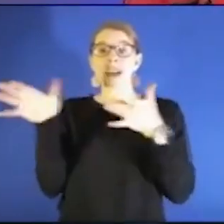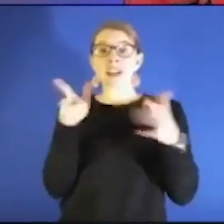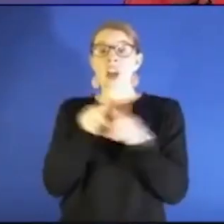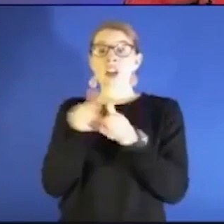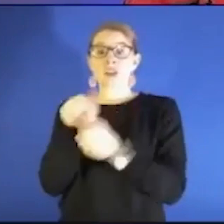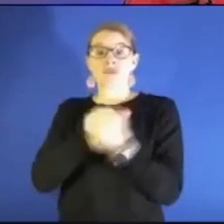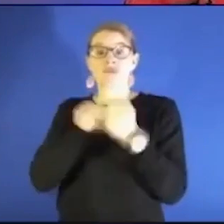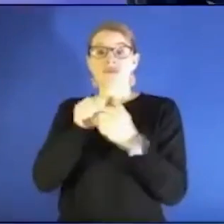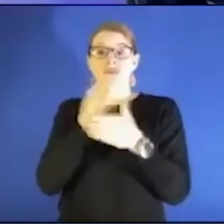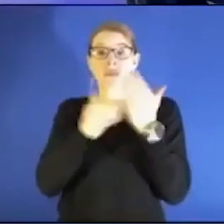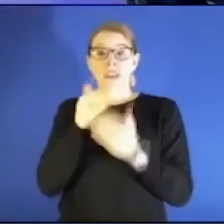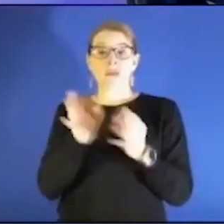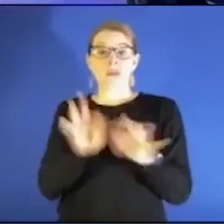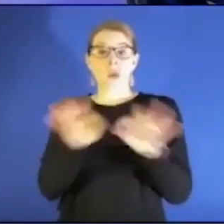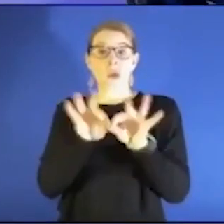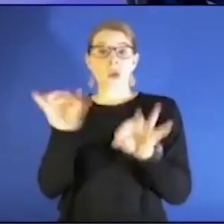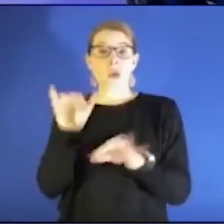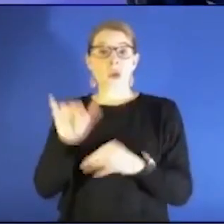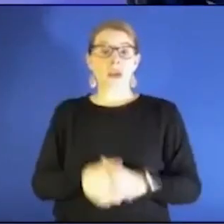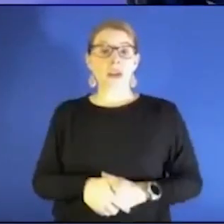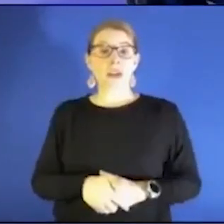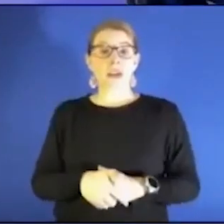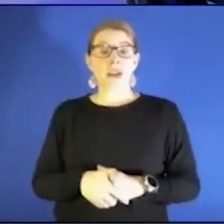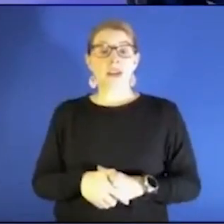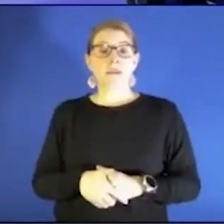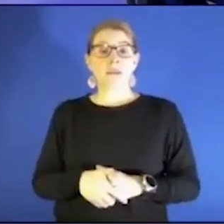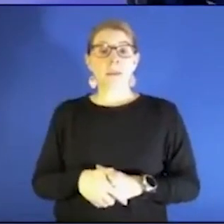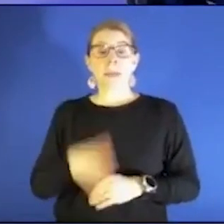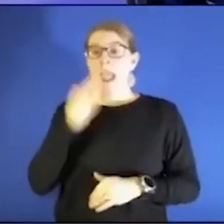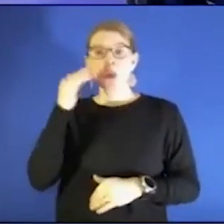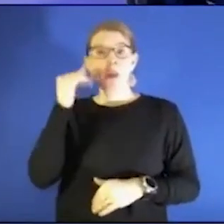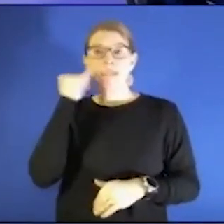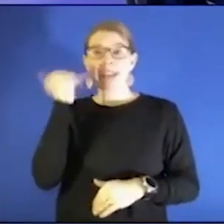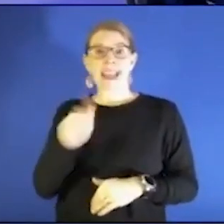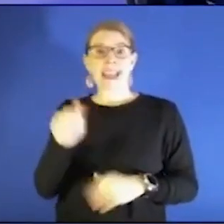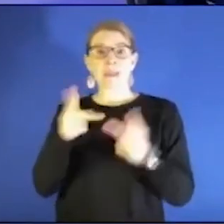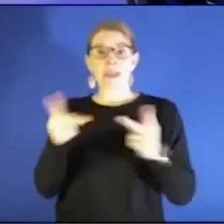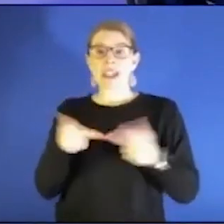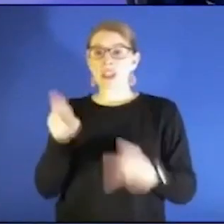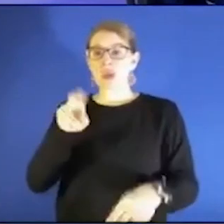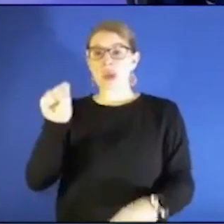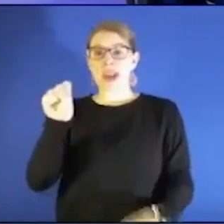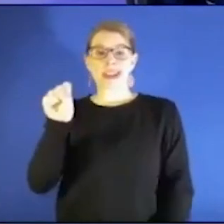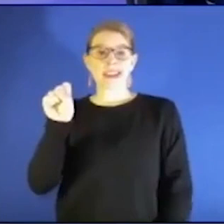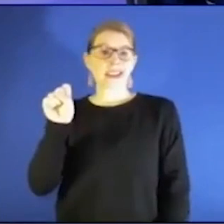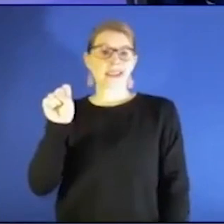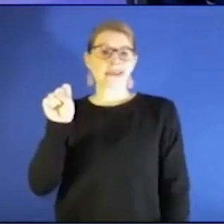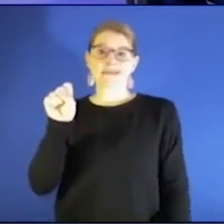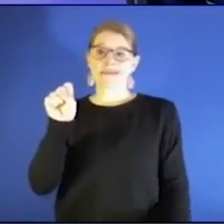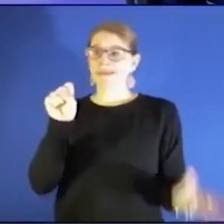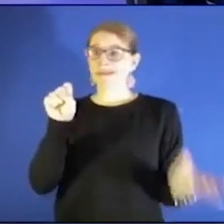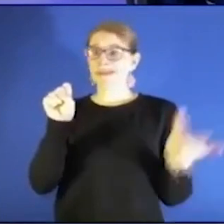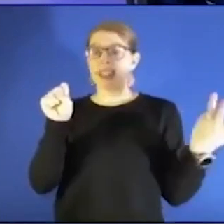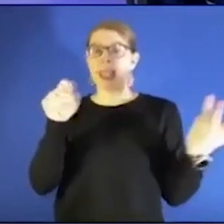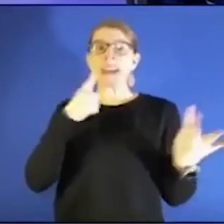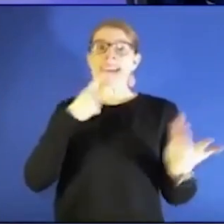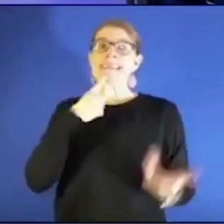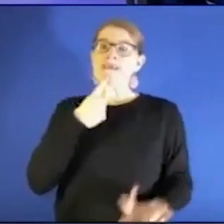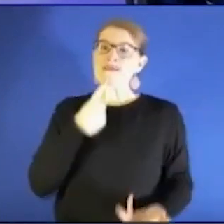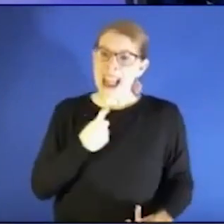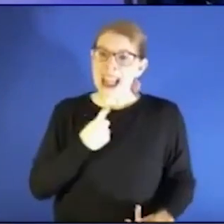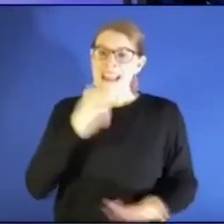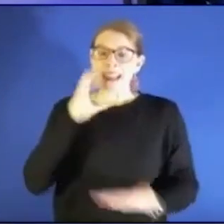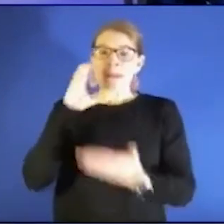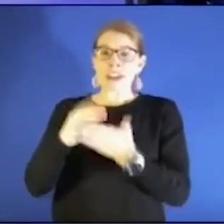I think the map that we saw earlier, I don't know that there's any place in the United States right now that is. Yeah. It was red hot. It's right. We've got